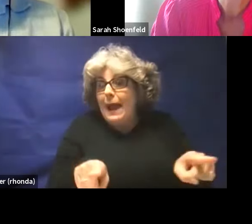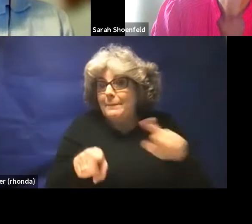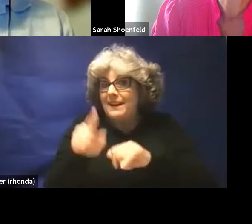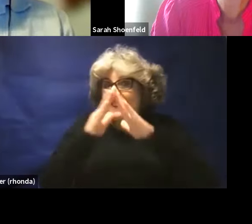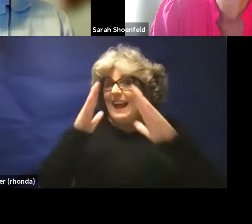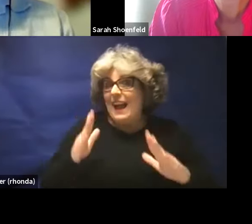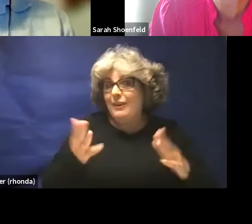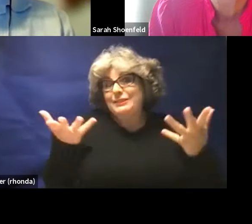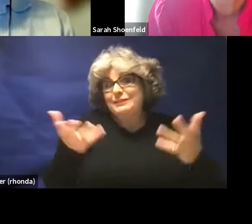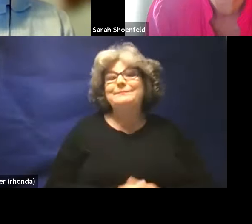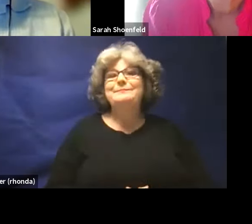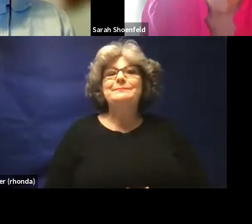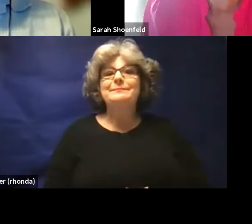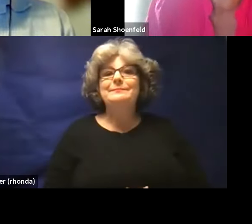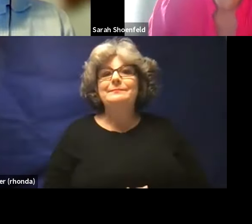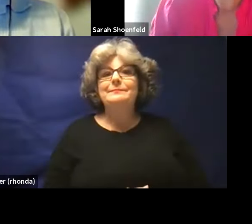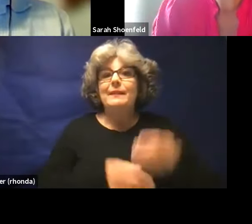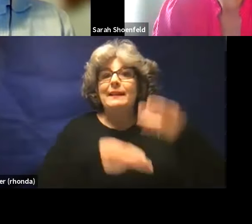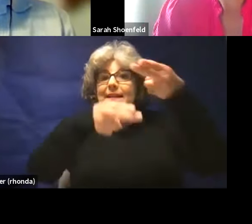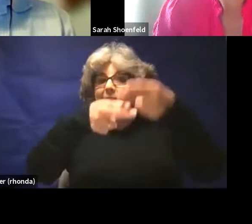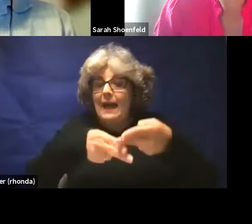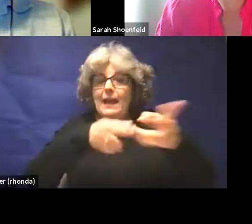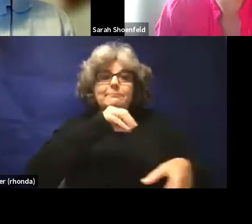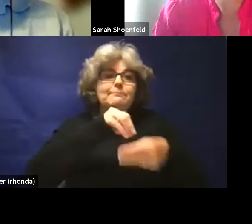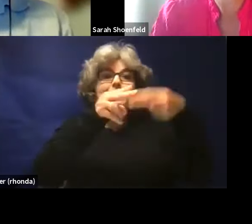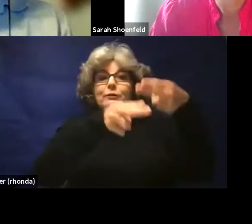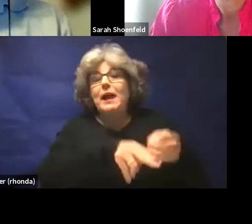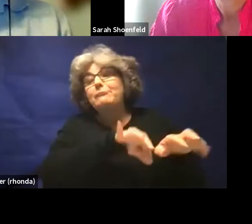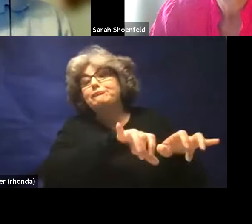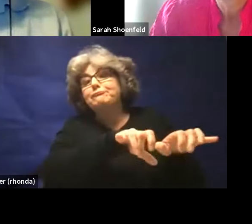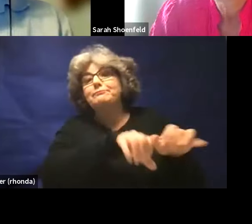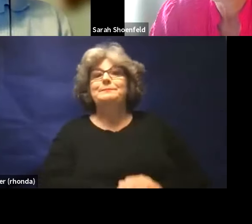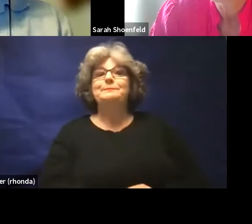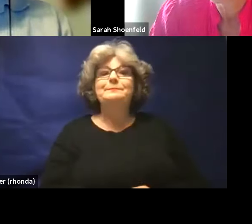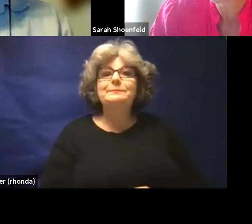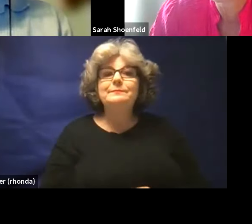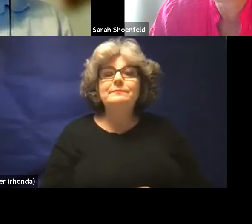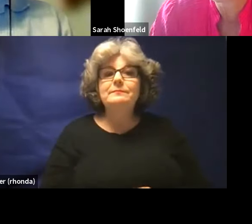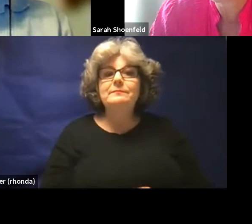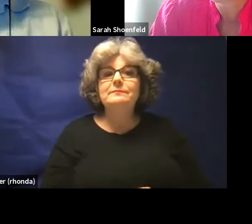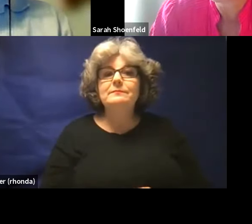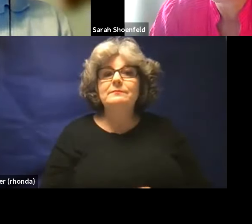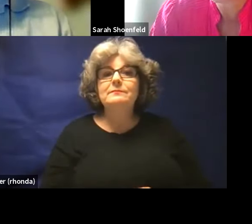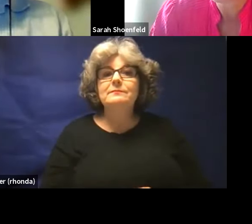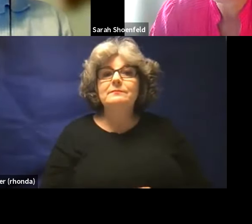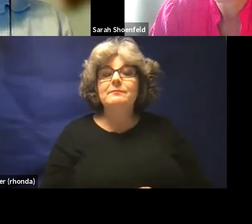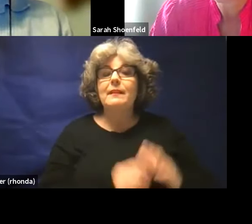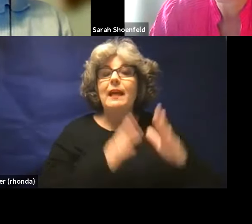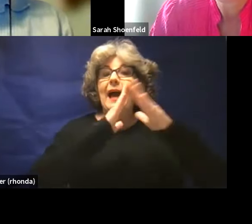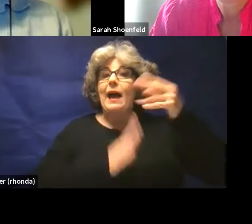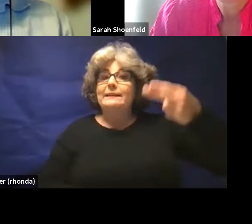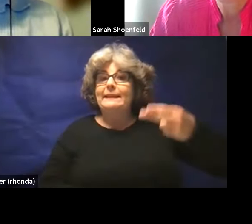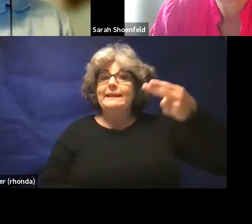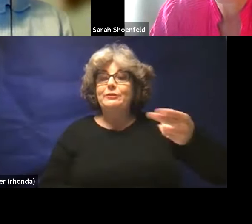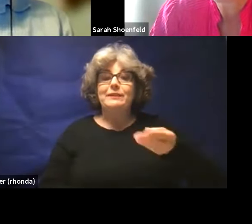Some crime was committed. But you get their name, and you can plug in their name. Yeah, I've turned over house histories to people that were like